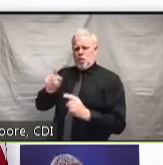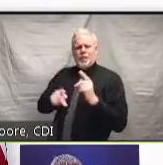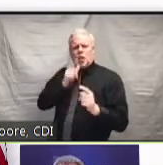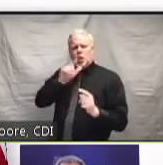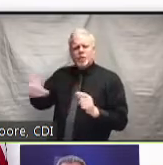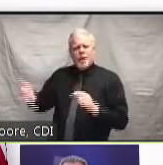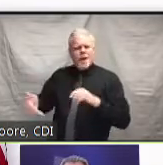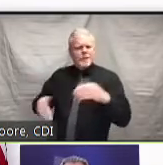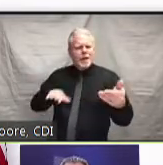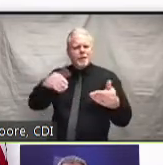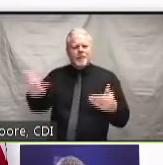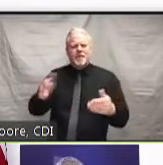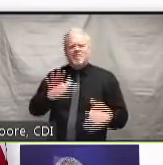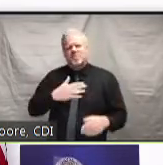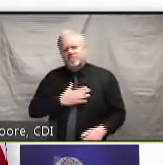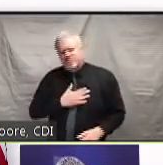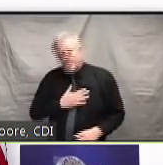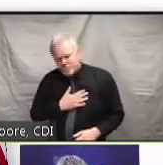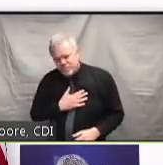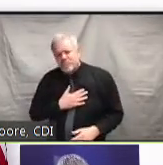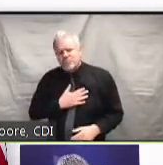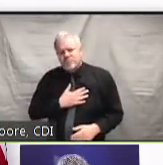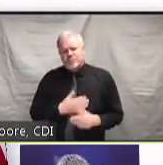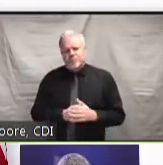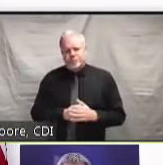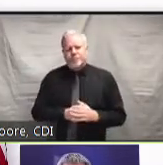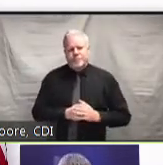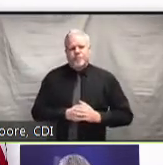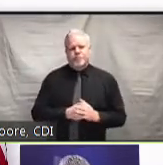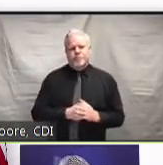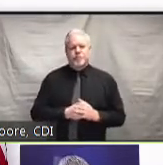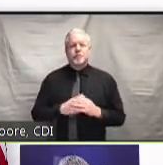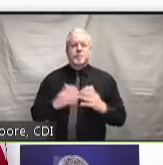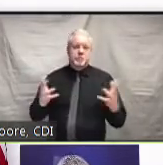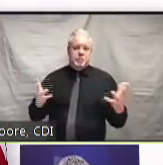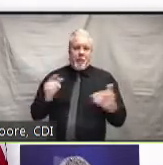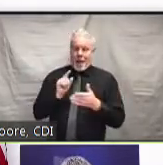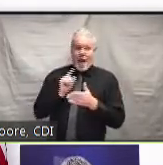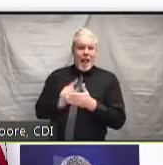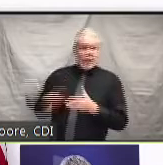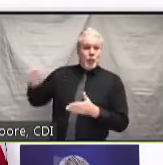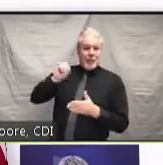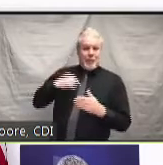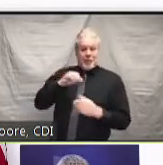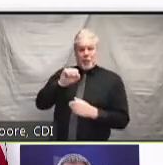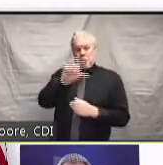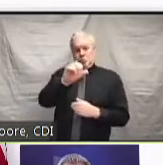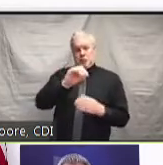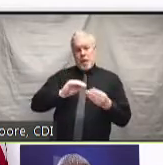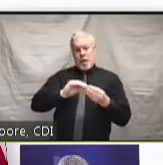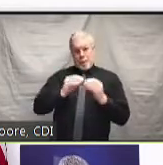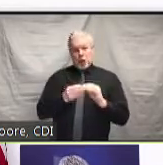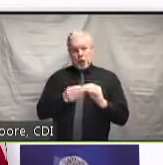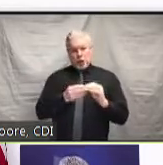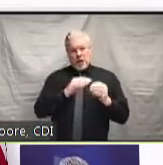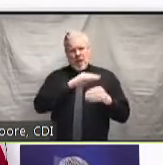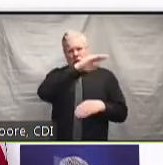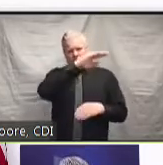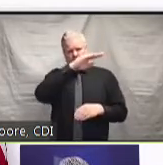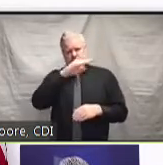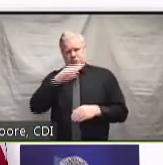our numbers, though, are continuing to trend in the right direction. But we also need to remain cautious and vigilant in our